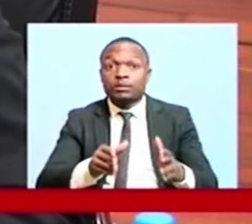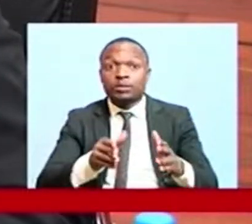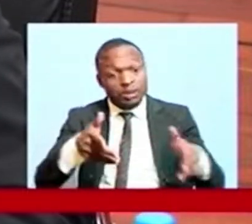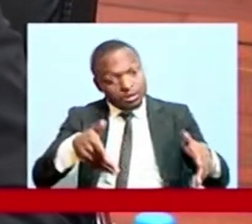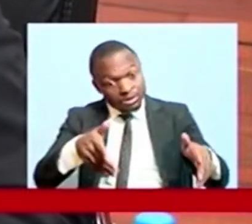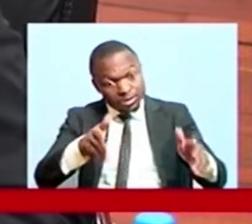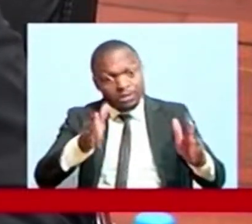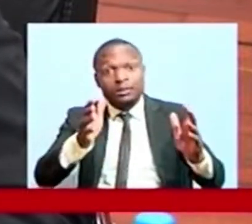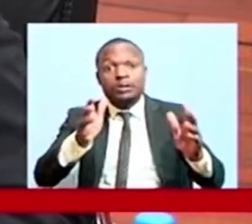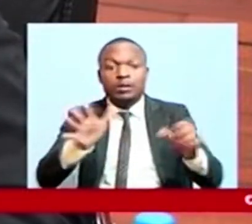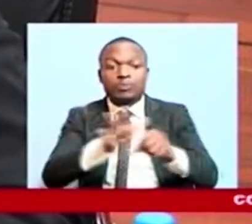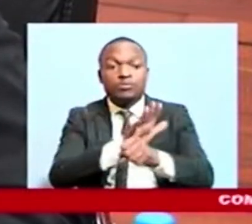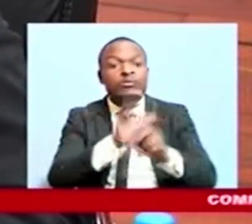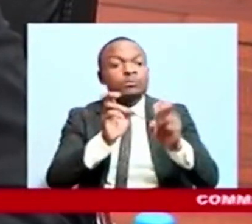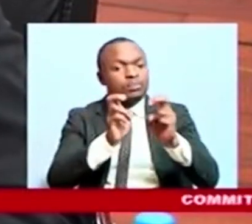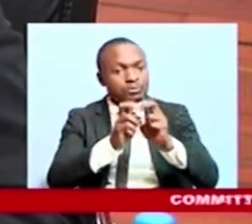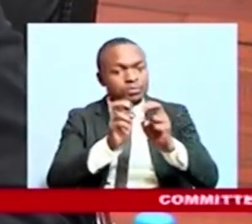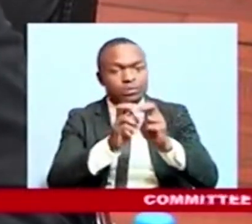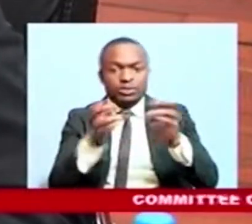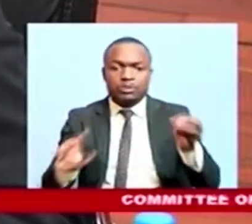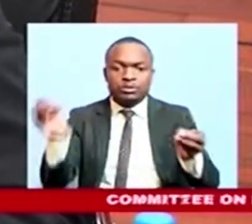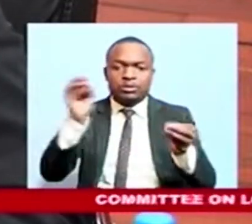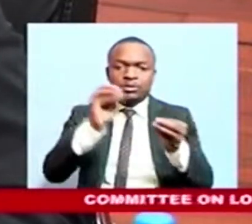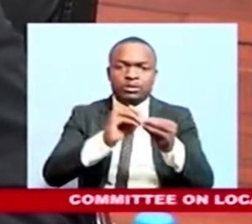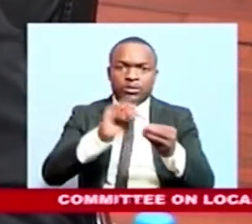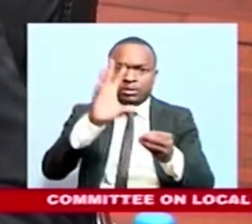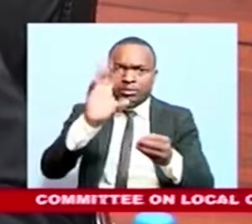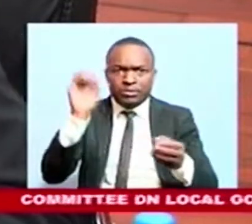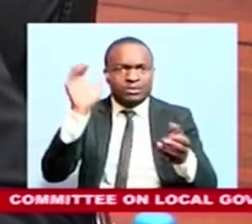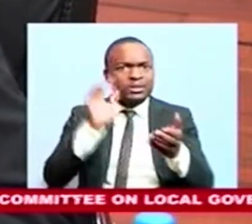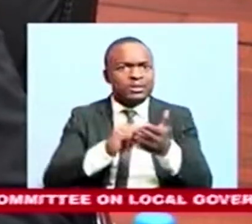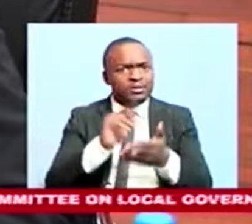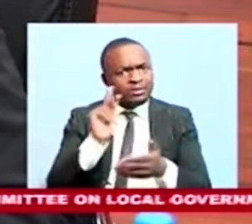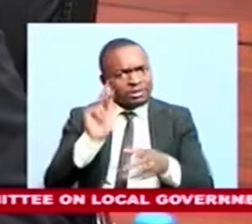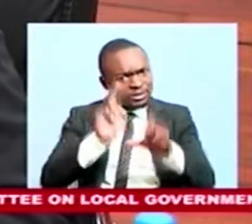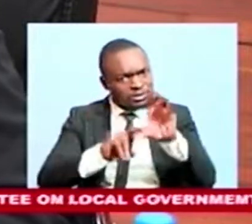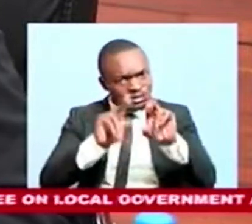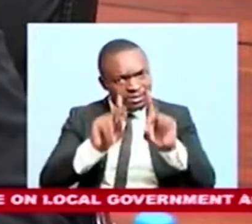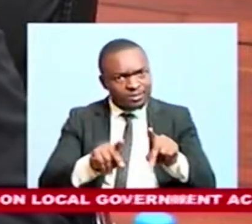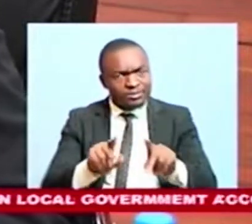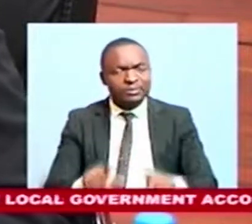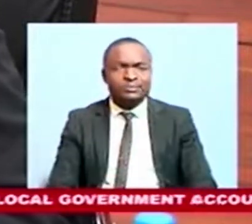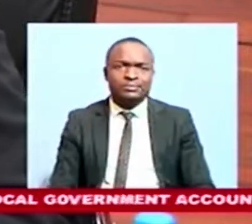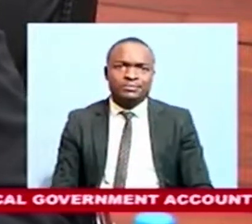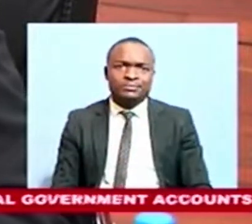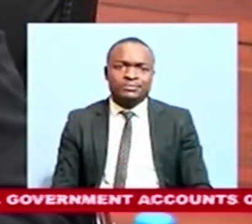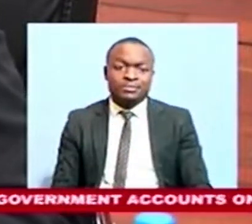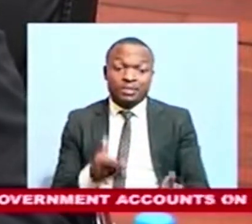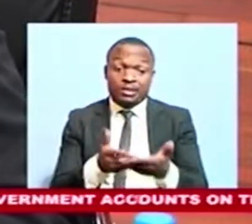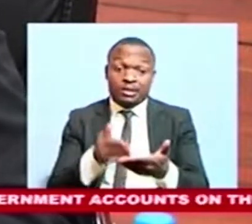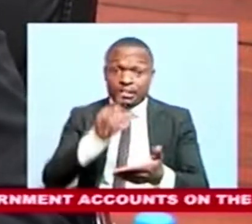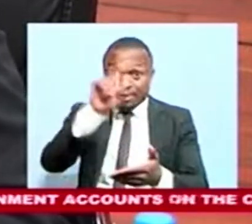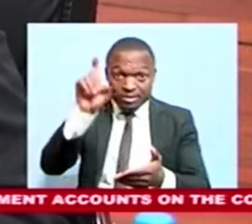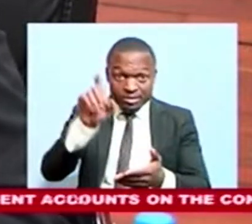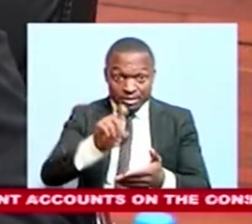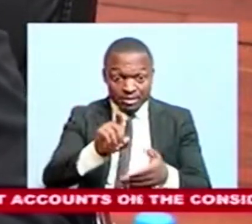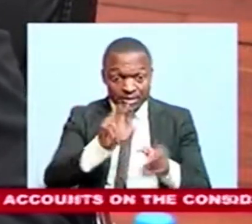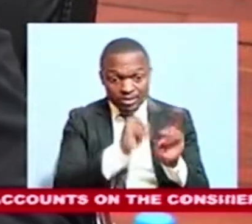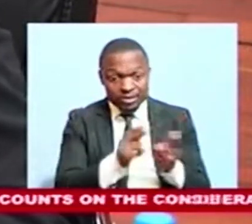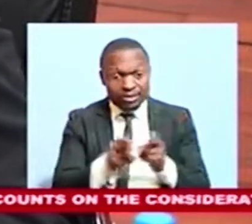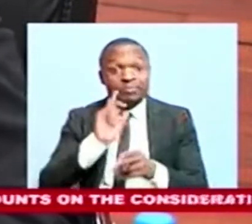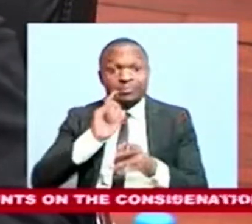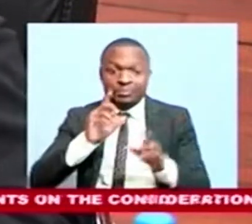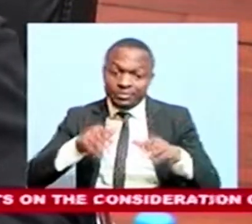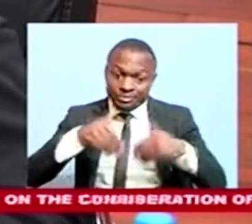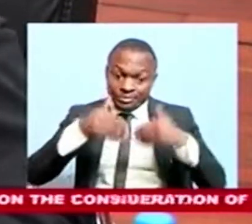allowed a full contract, additional 50,000 kwacha, Chairperson. Yes. So this is questionable, and the answers needs to be